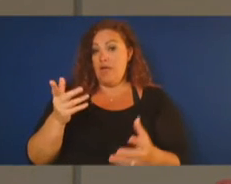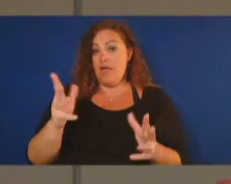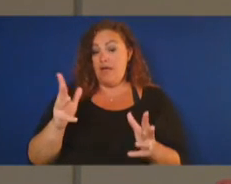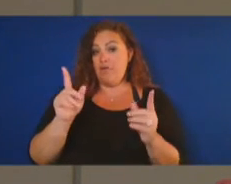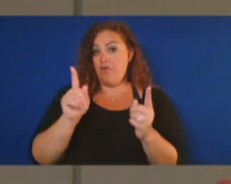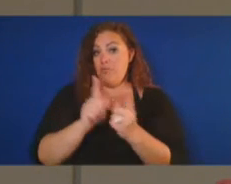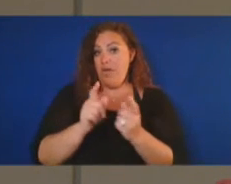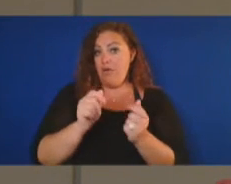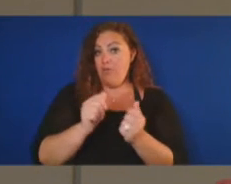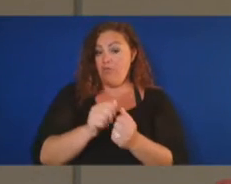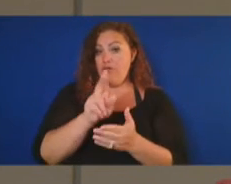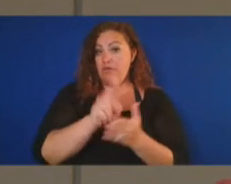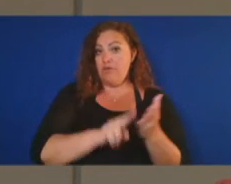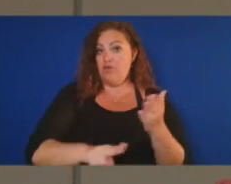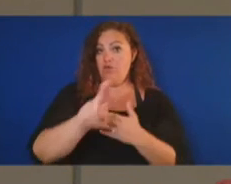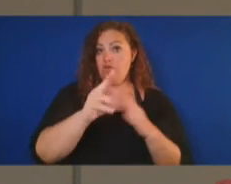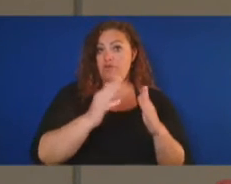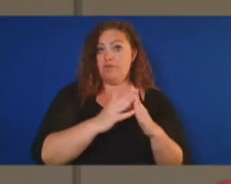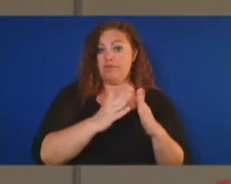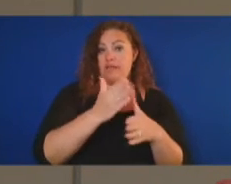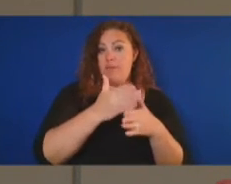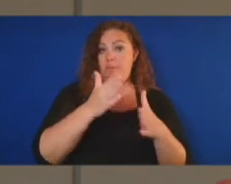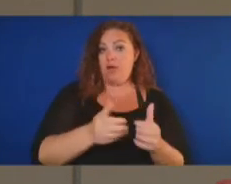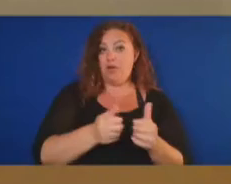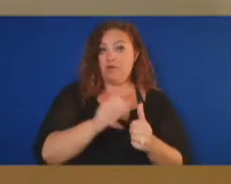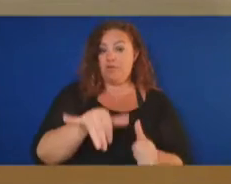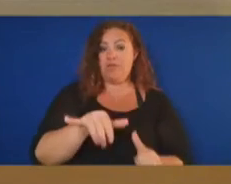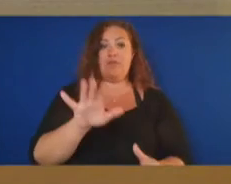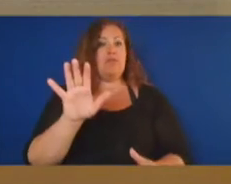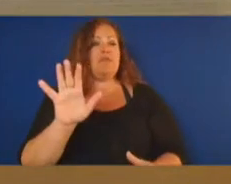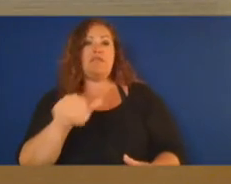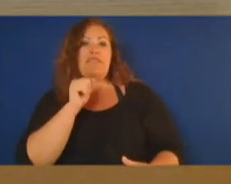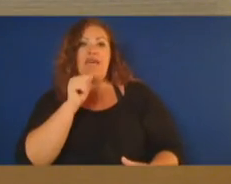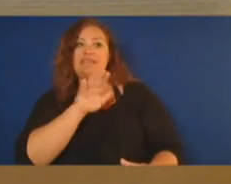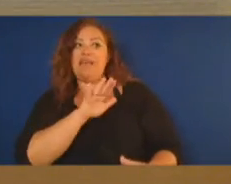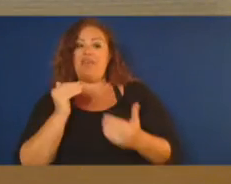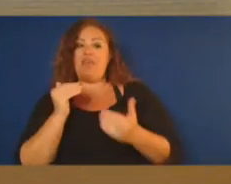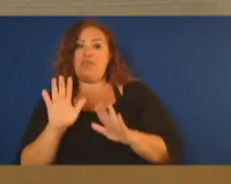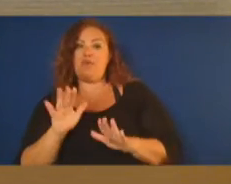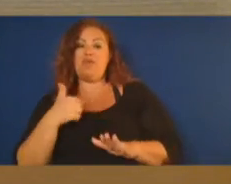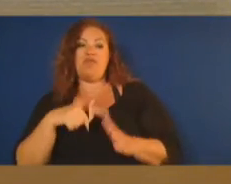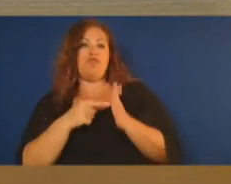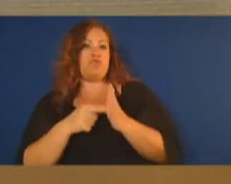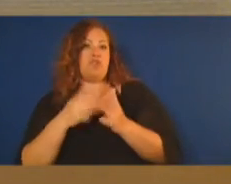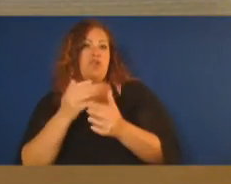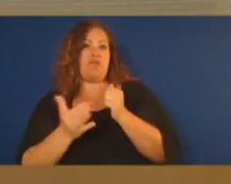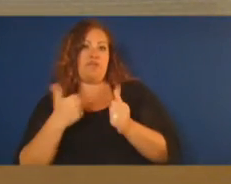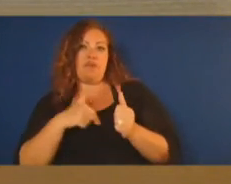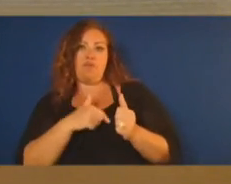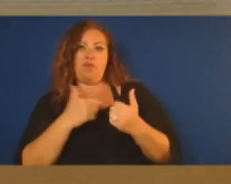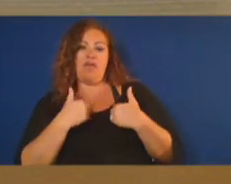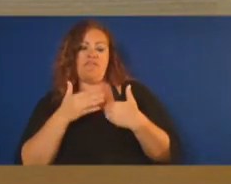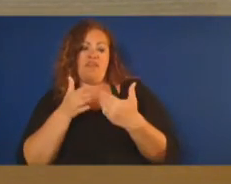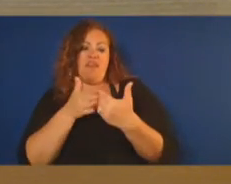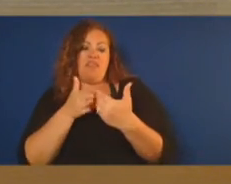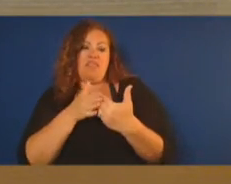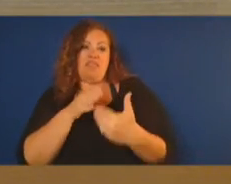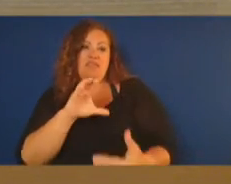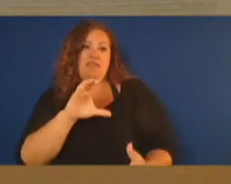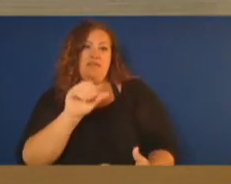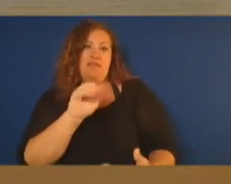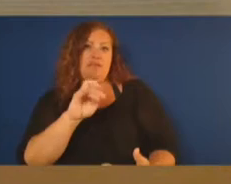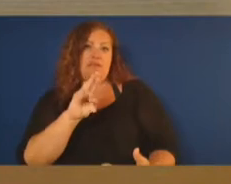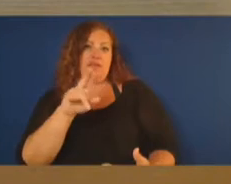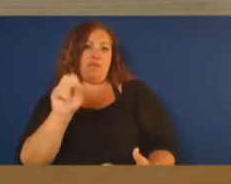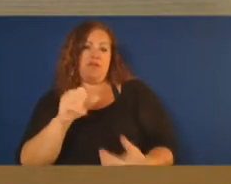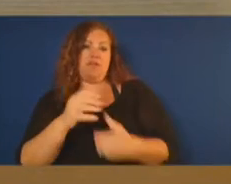University City Partners on this one we this is beyond the scope for them we we kind of show them everything we've gotten literally on the edge of of cabis County so